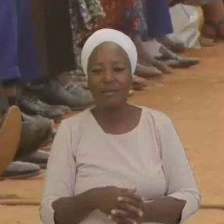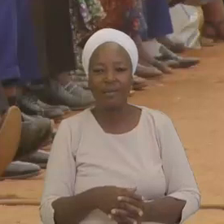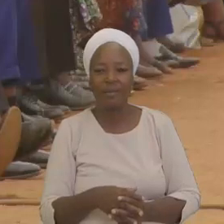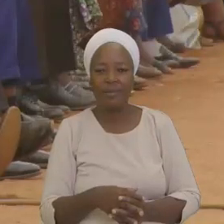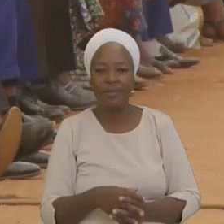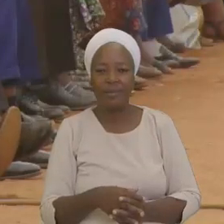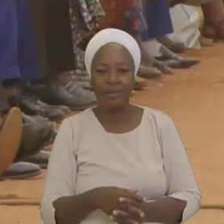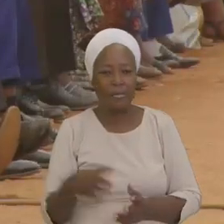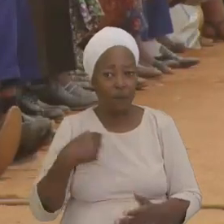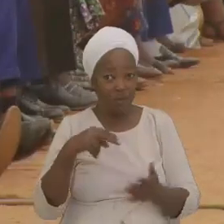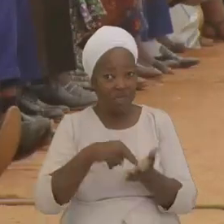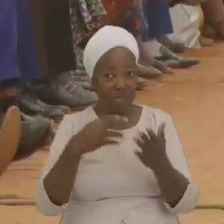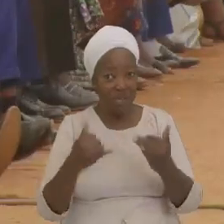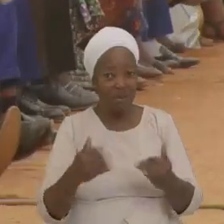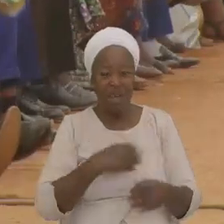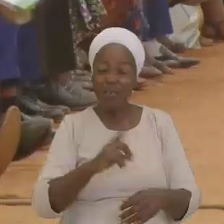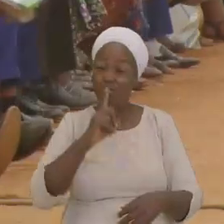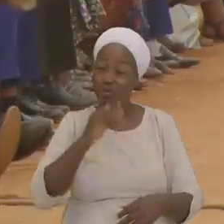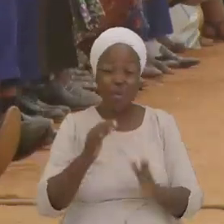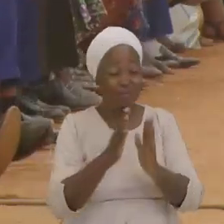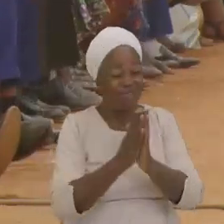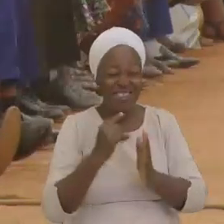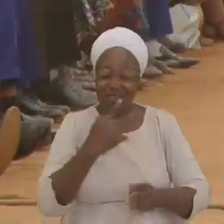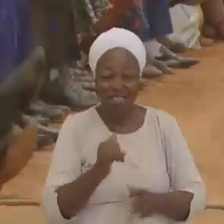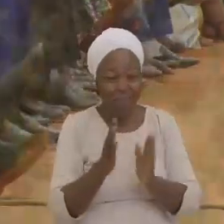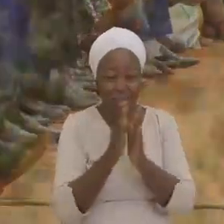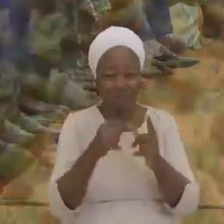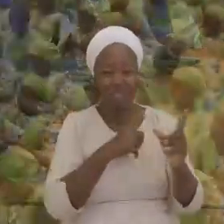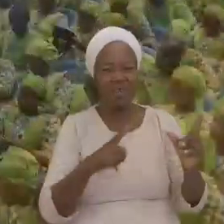Will I stop now and really pray unto the Lord?